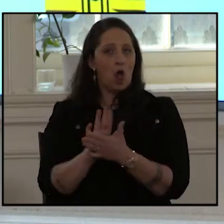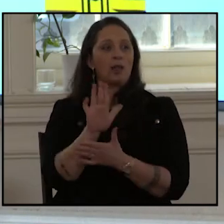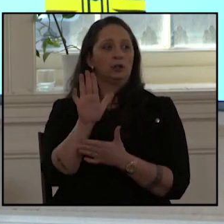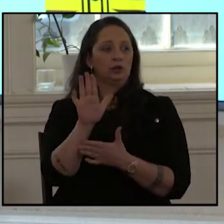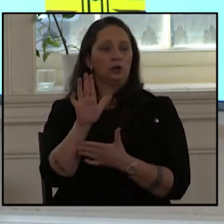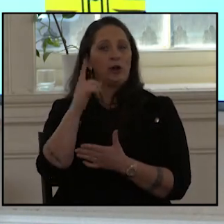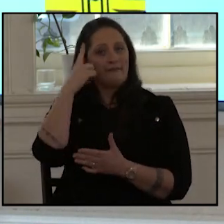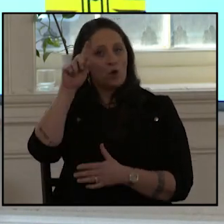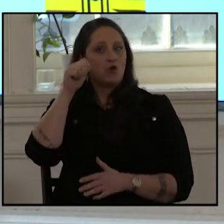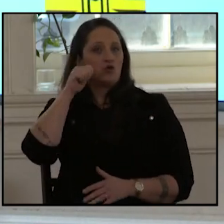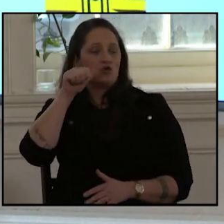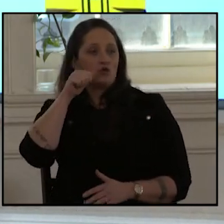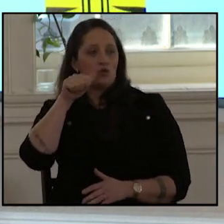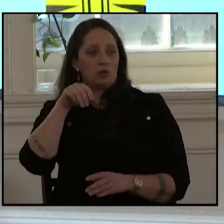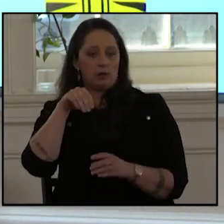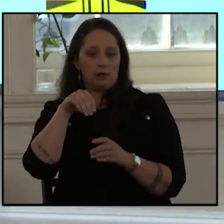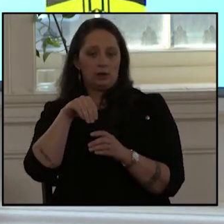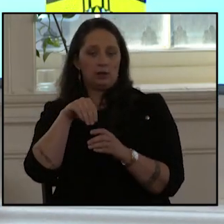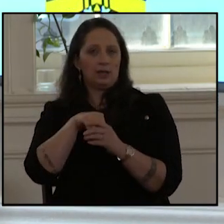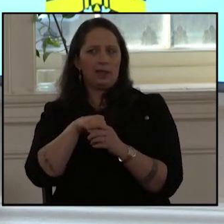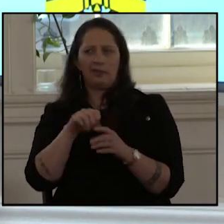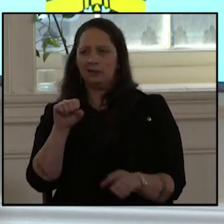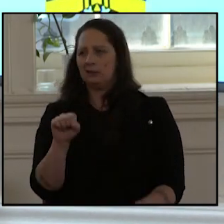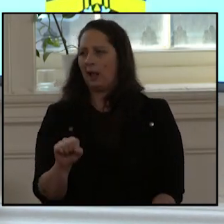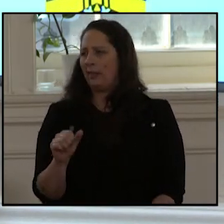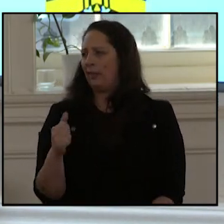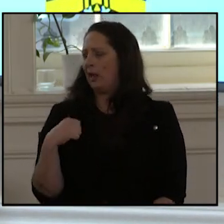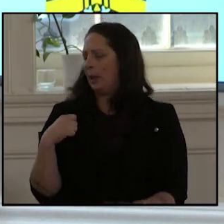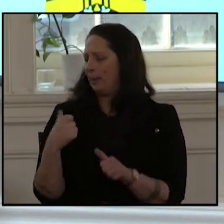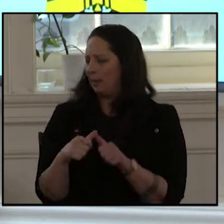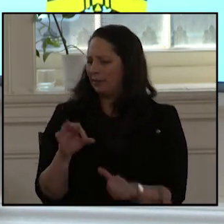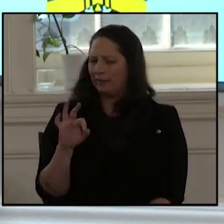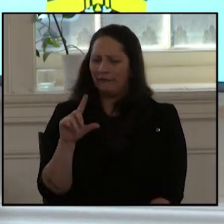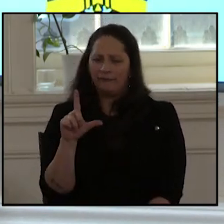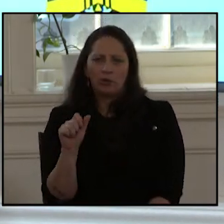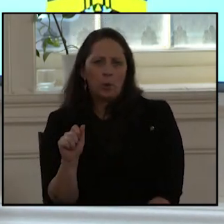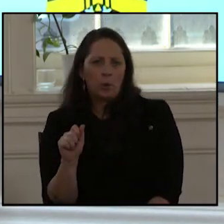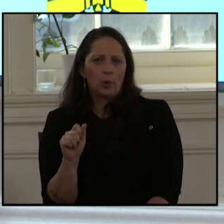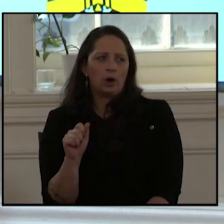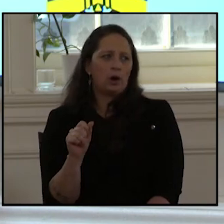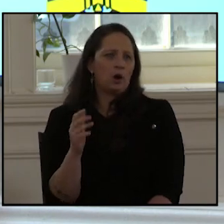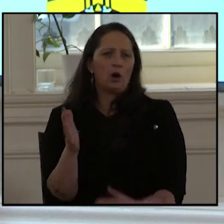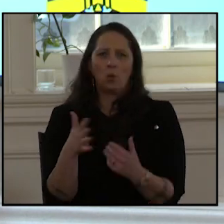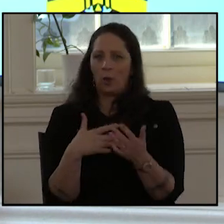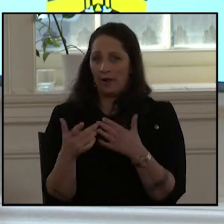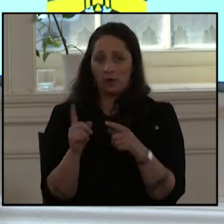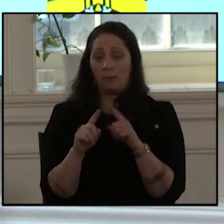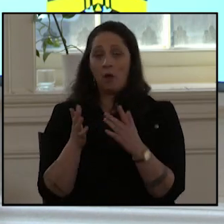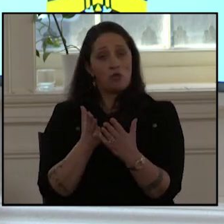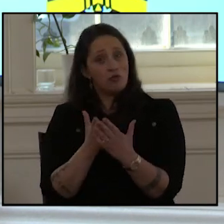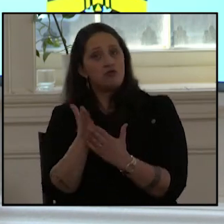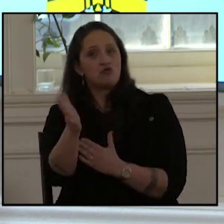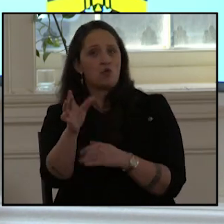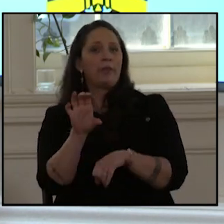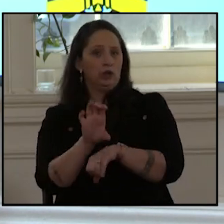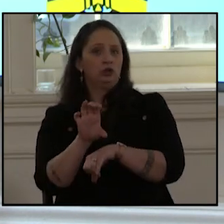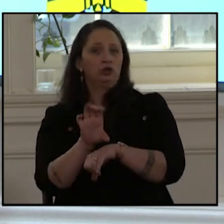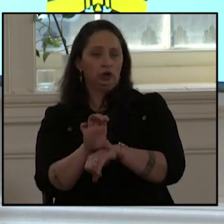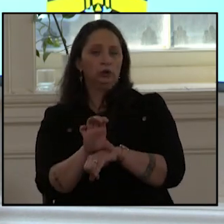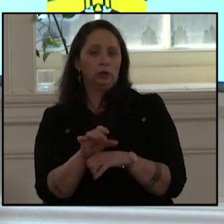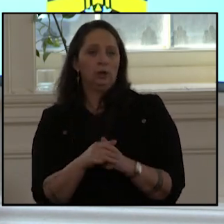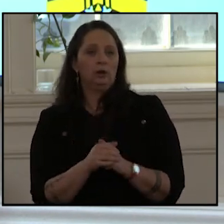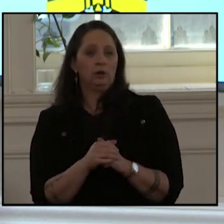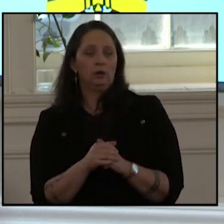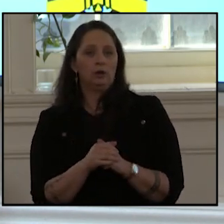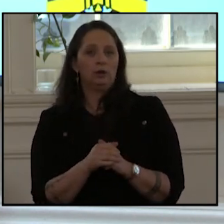college for girls in the South. I can't remember if it's in Florida or whatever. But through the church. They